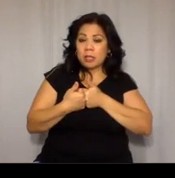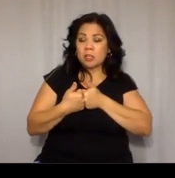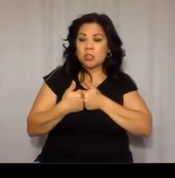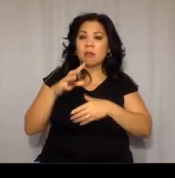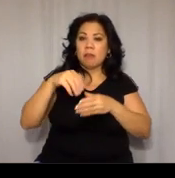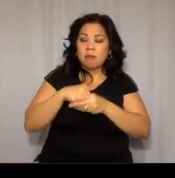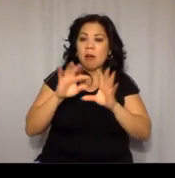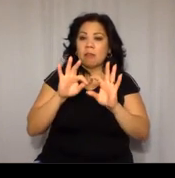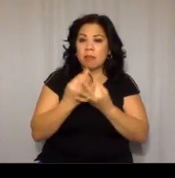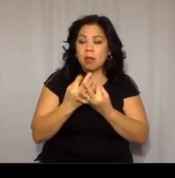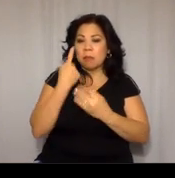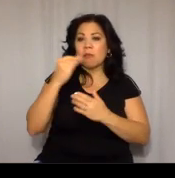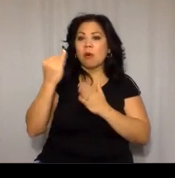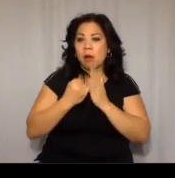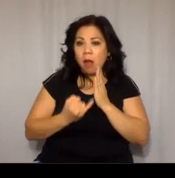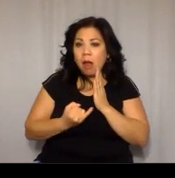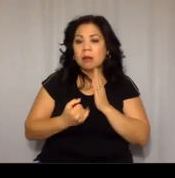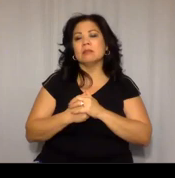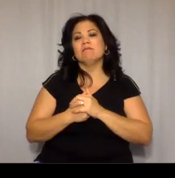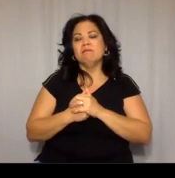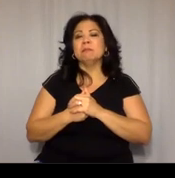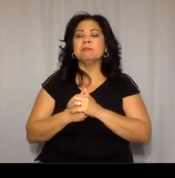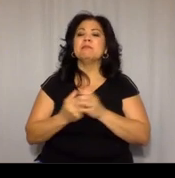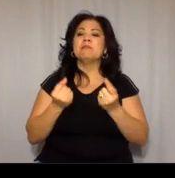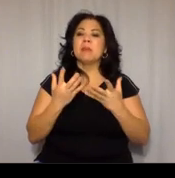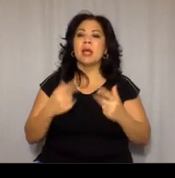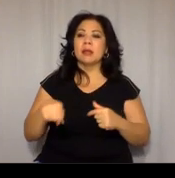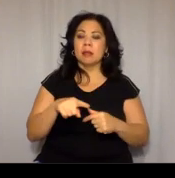as a family this week. And many of you